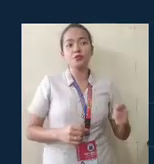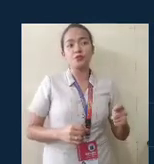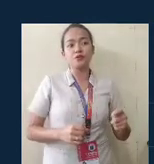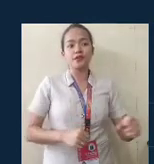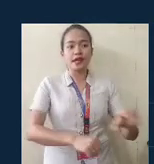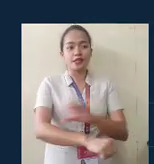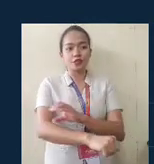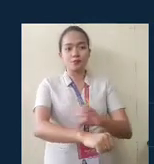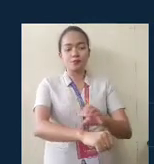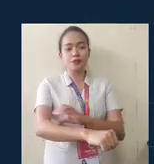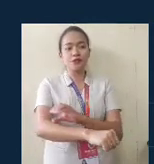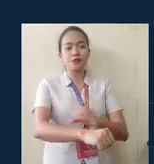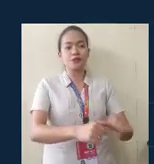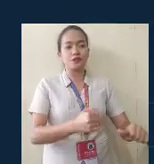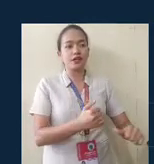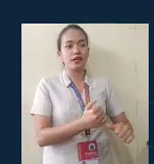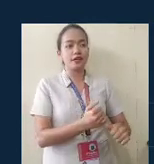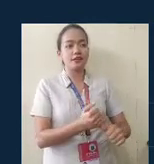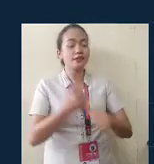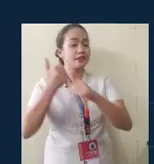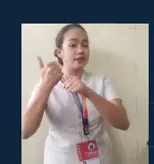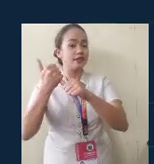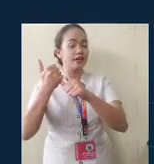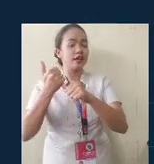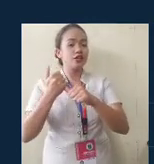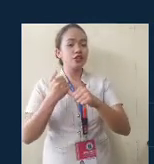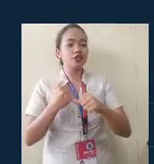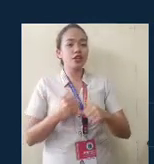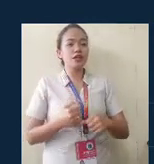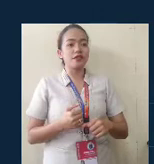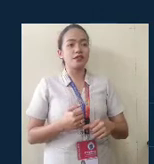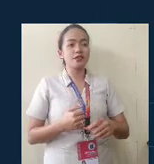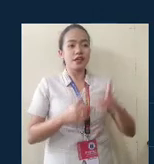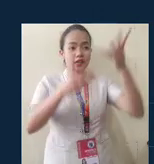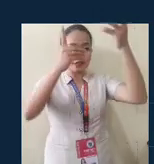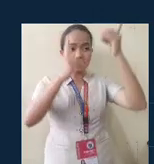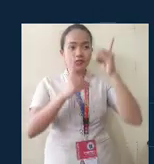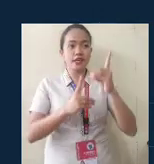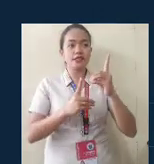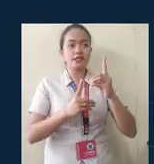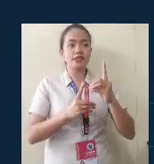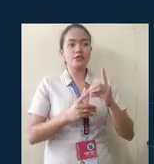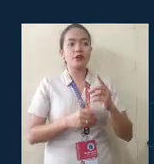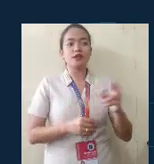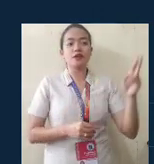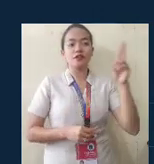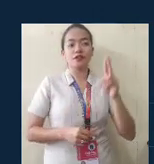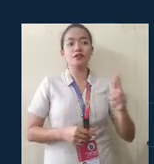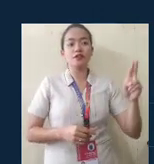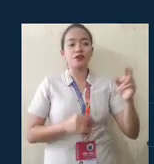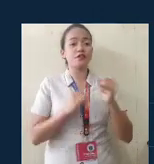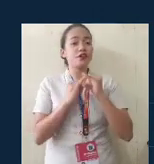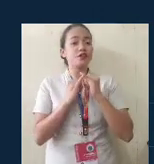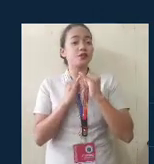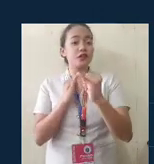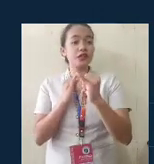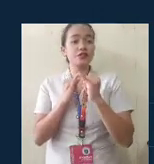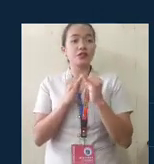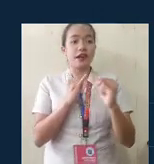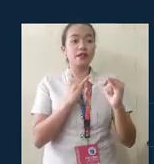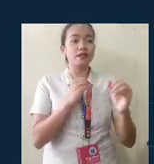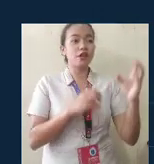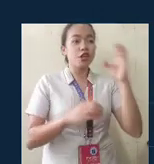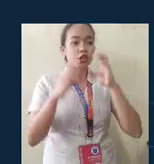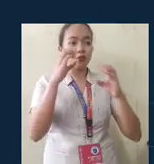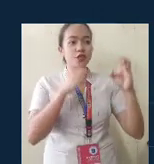dedicated to allow users to interact, communicate, and share information in a virtual